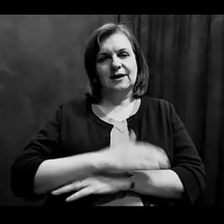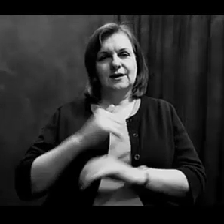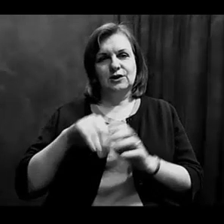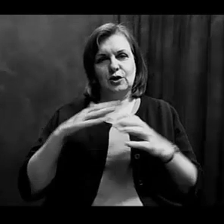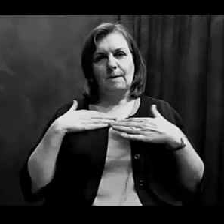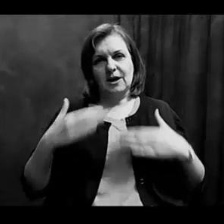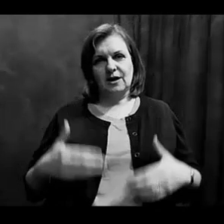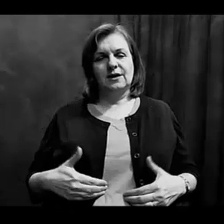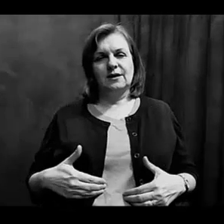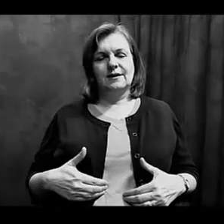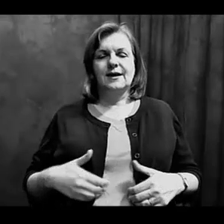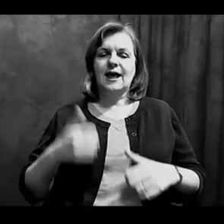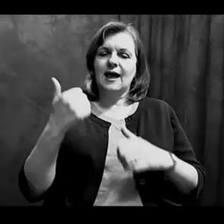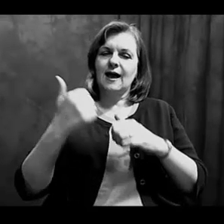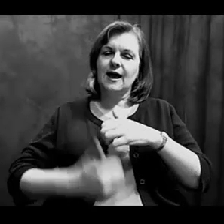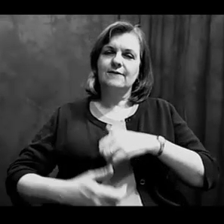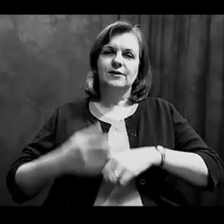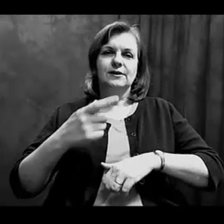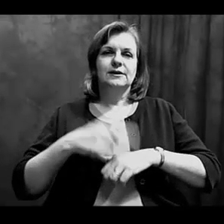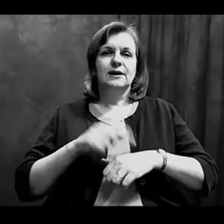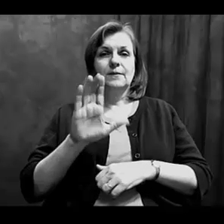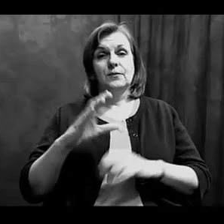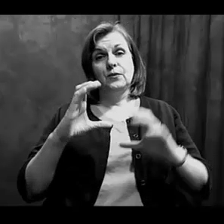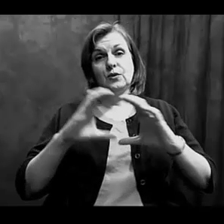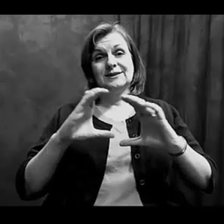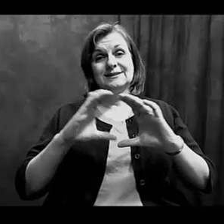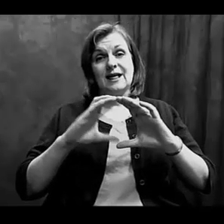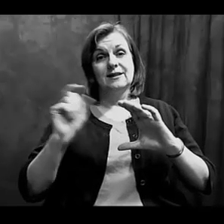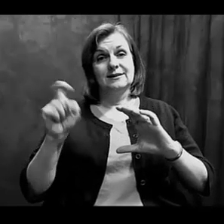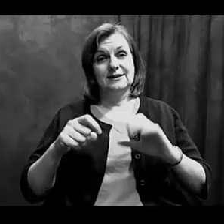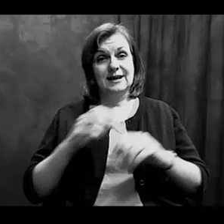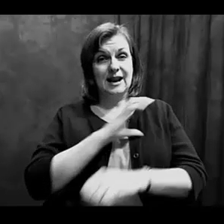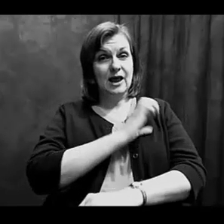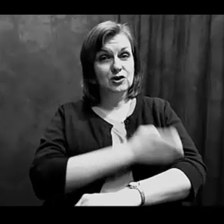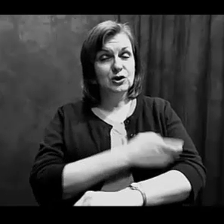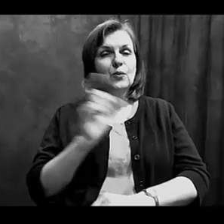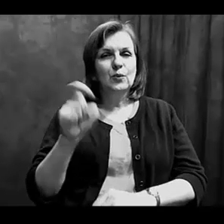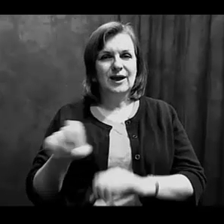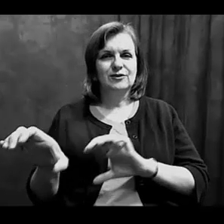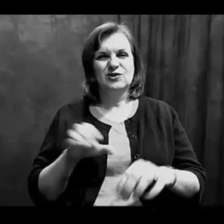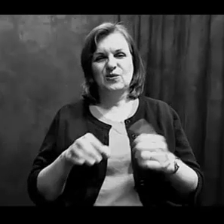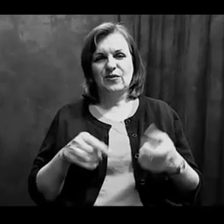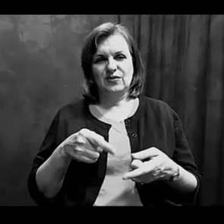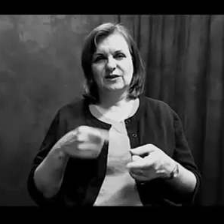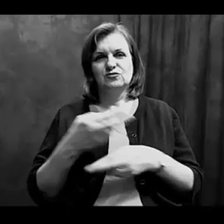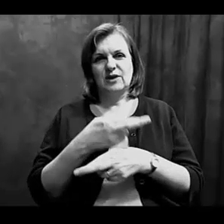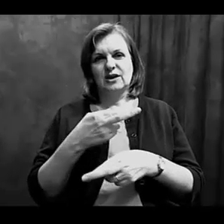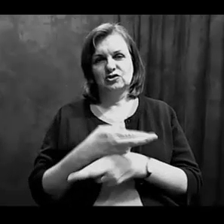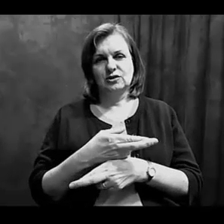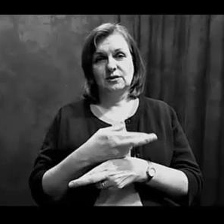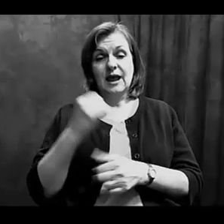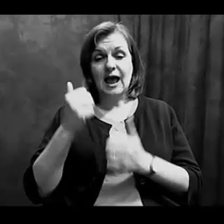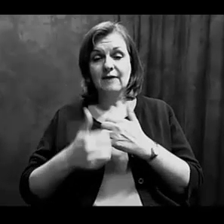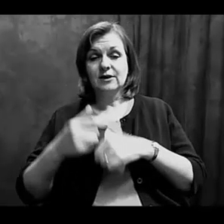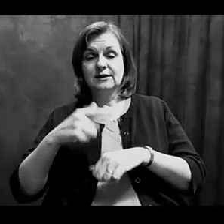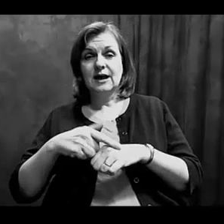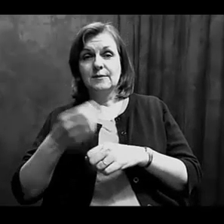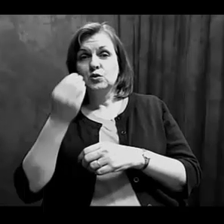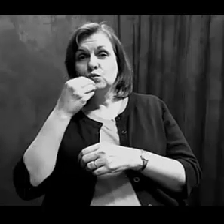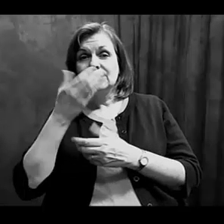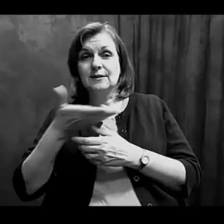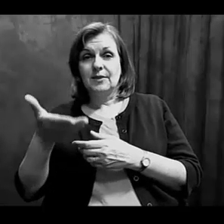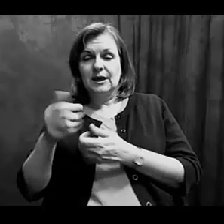do this all day long. Every time your cells need energy, we have to do